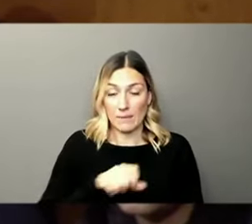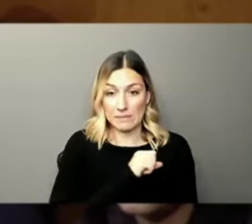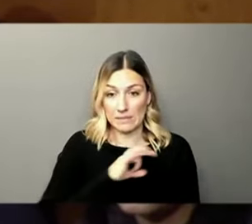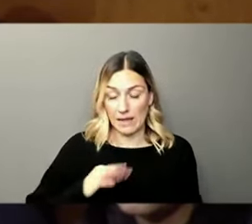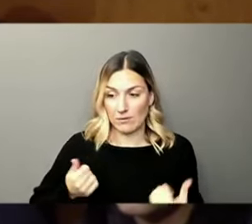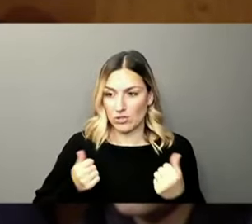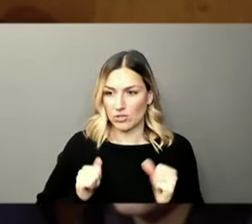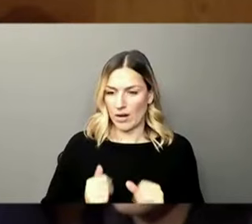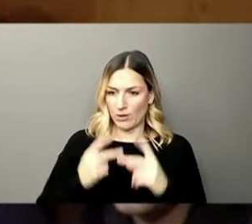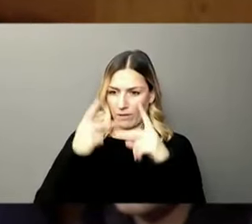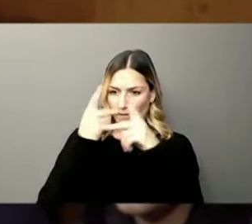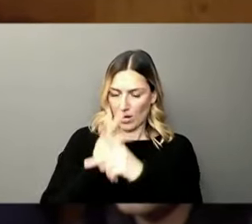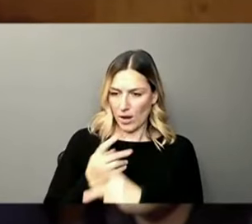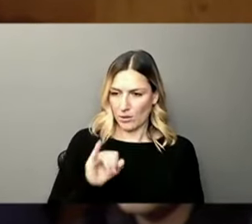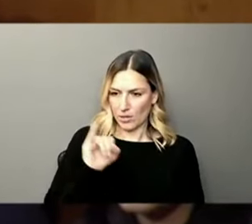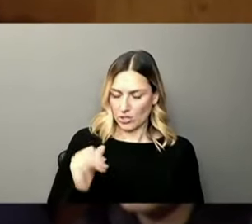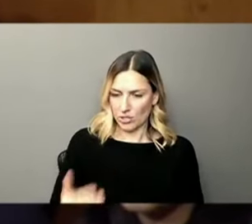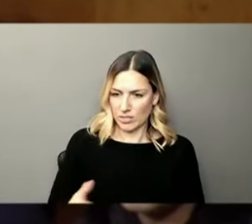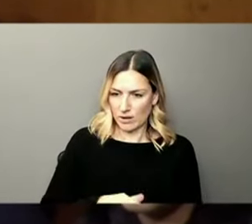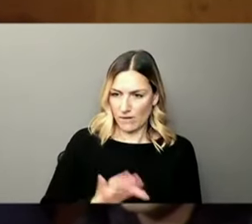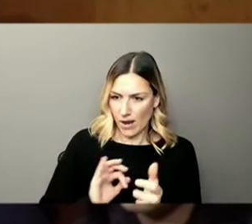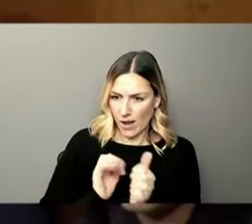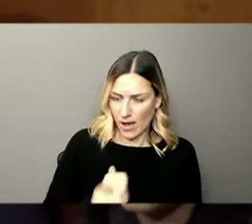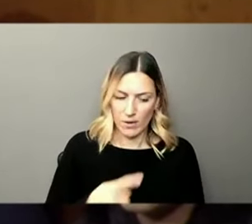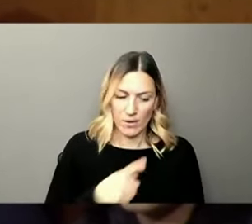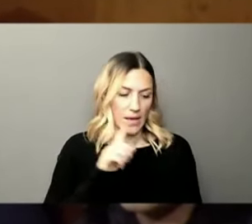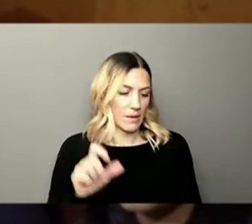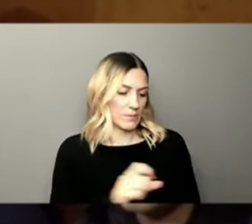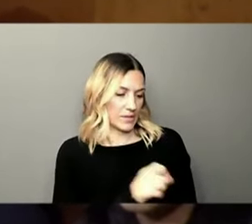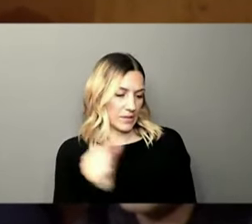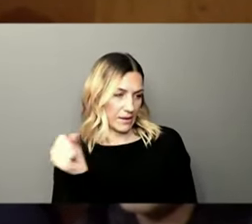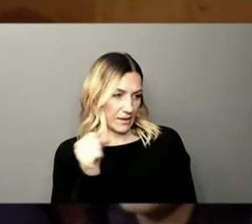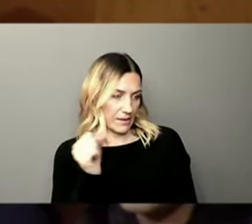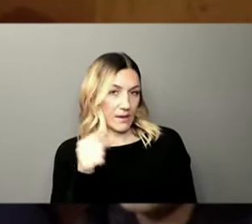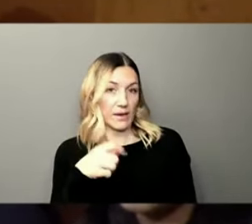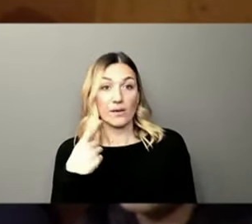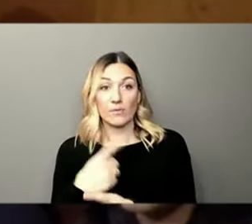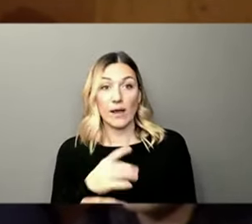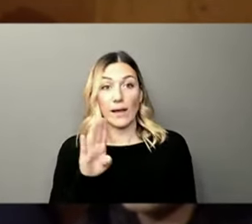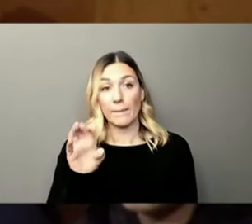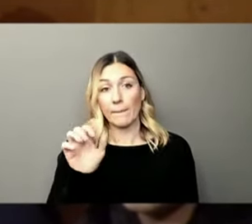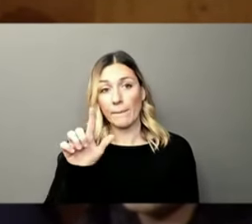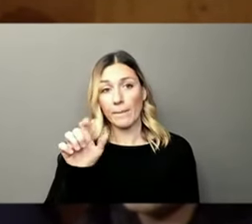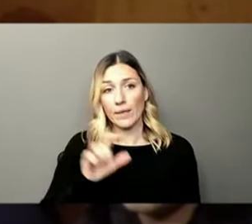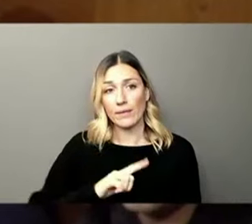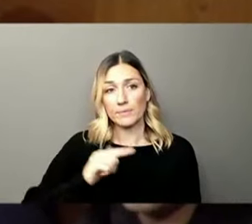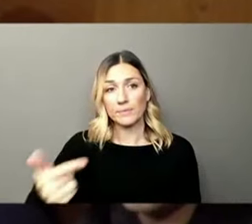to get insurance companies to cover care. Absolutely, yes. Right. Ms. Beal?